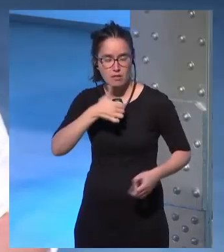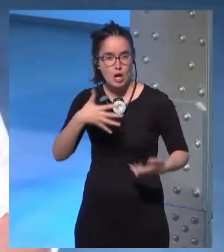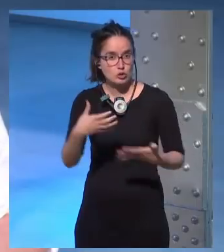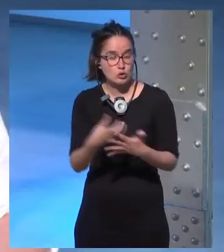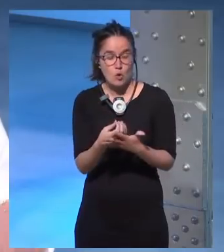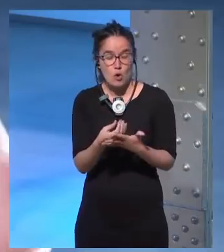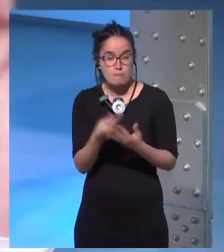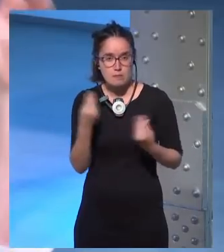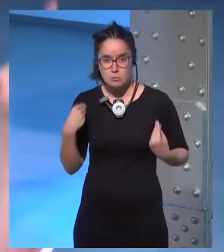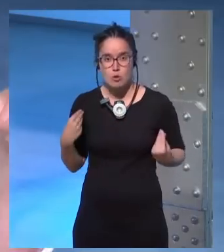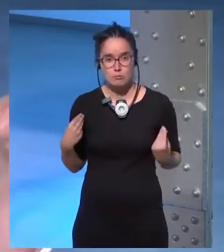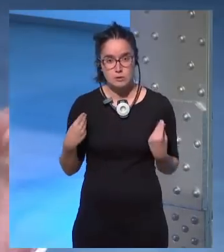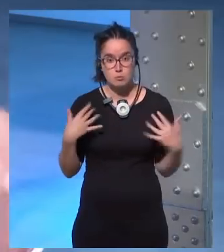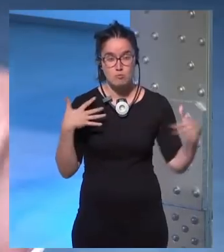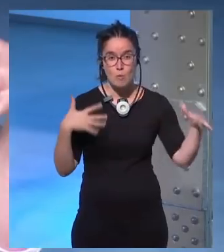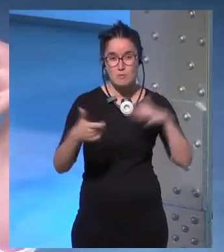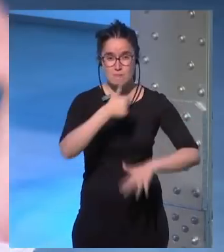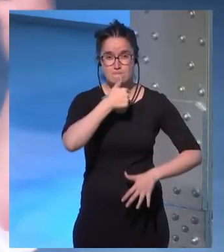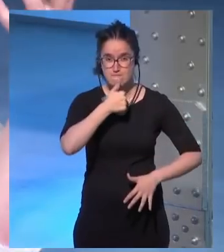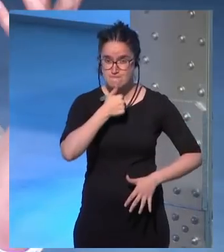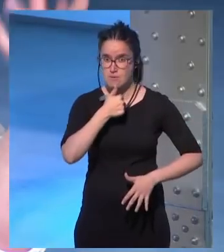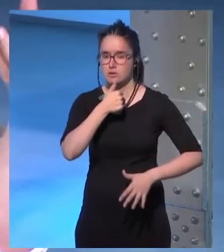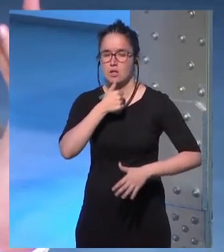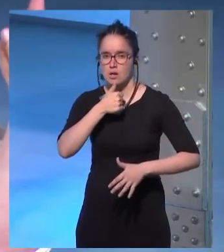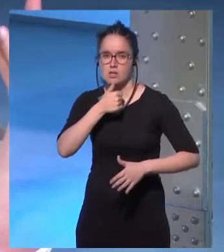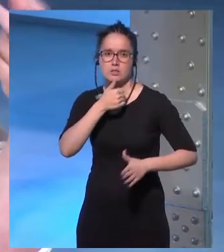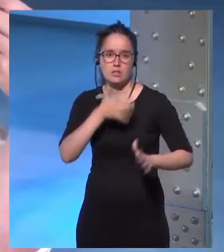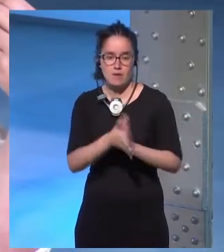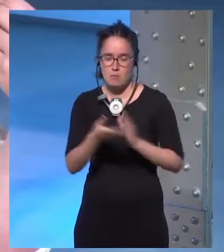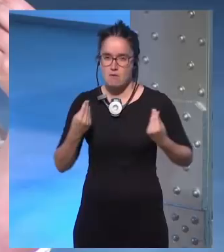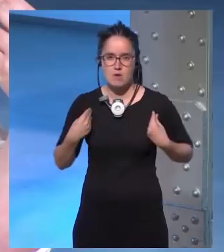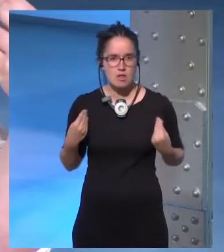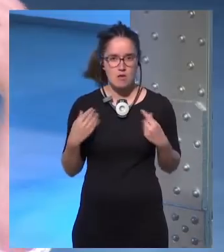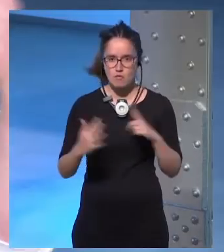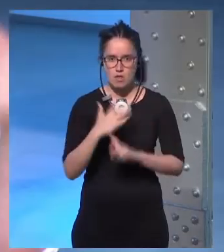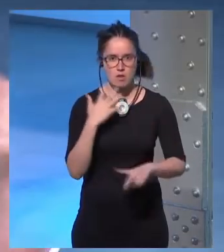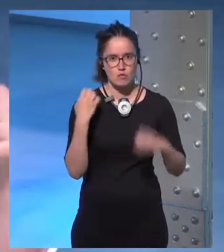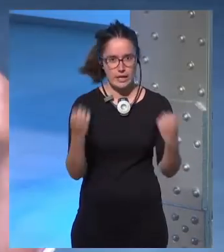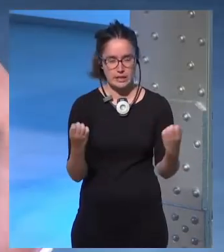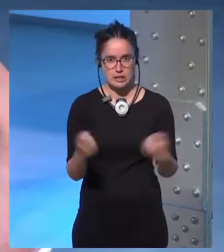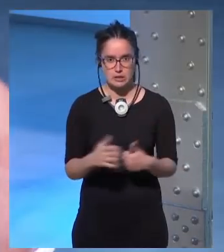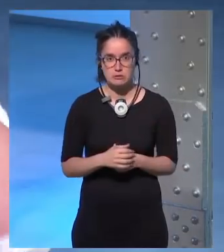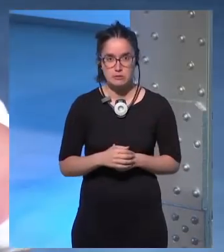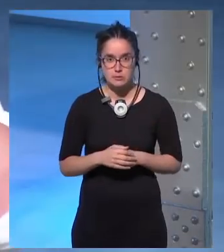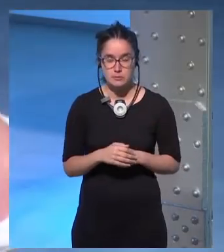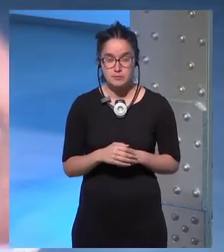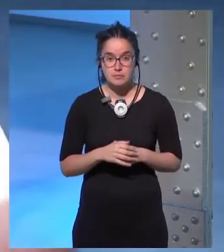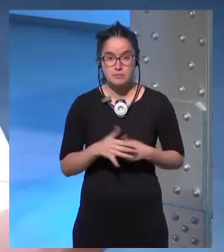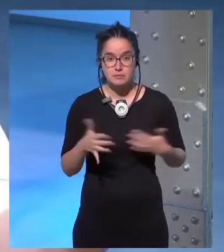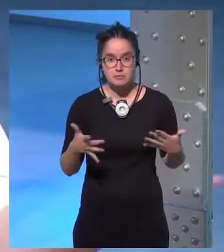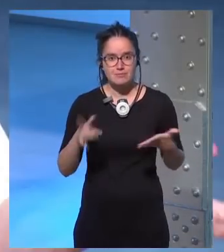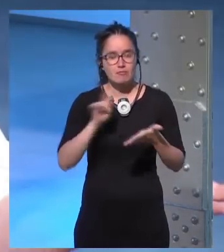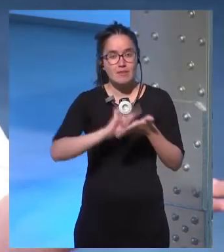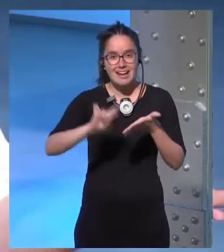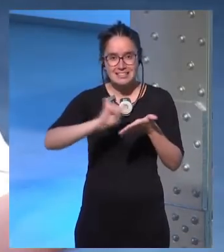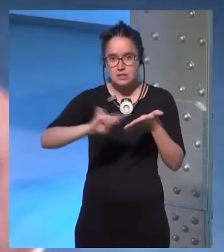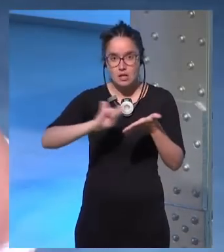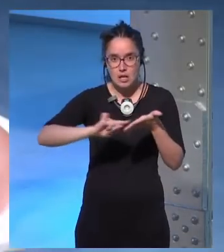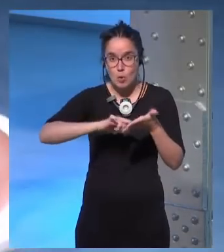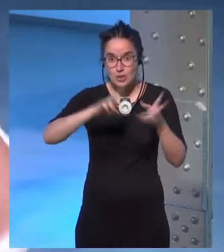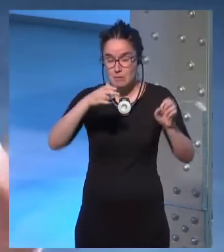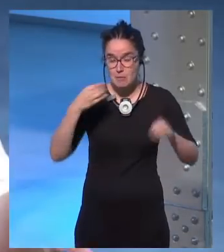Also, I have, again, the gender bent diary in space. And a lot of the reasons I write those things is to discover those